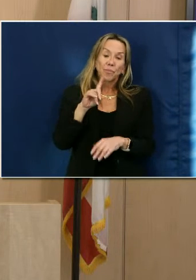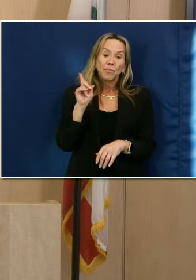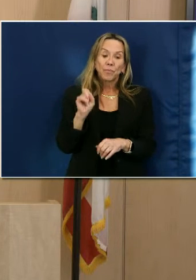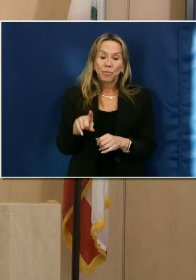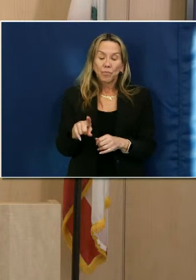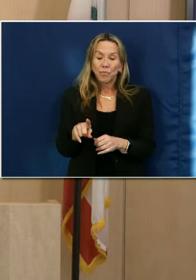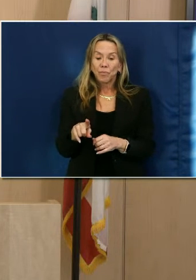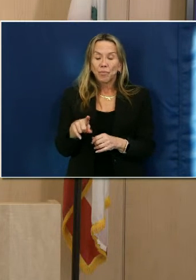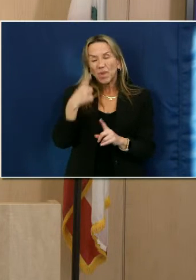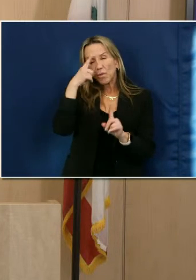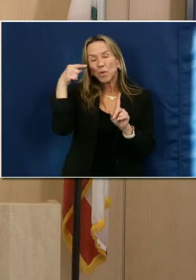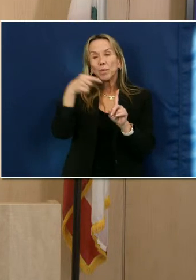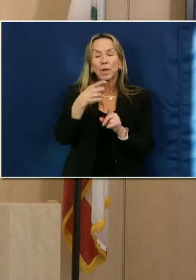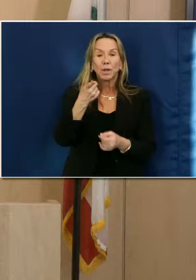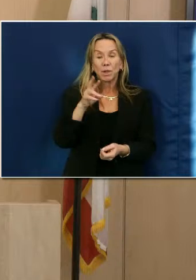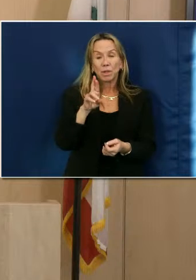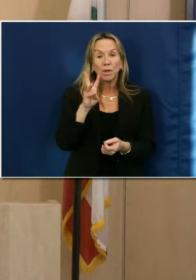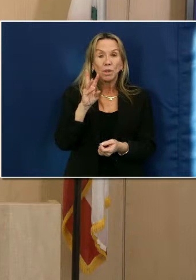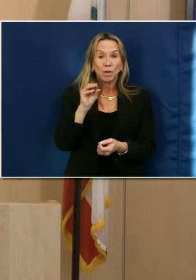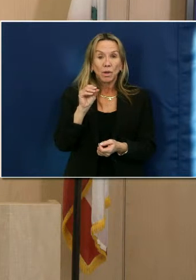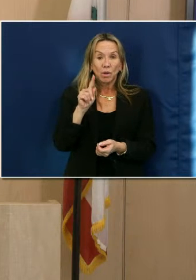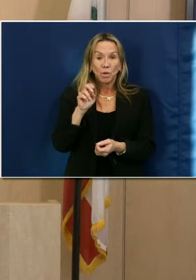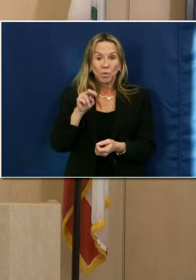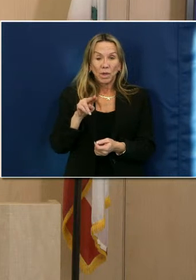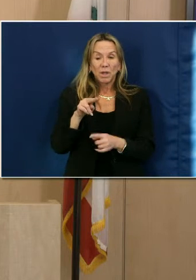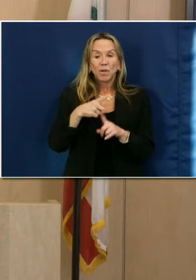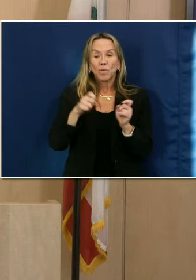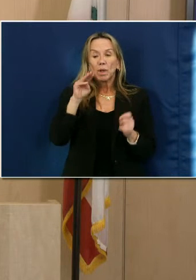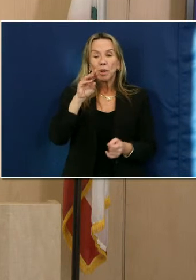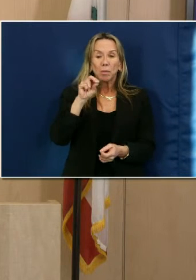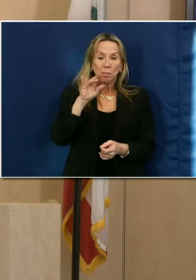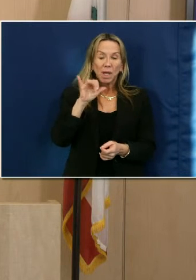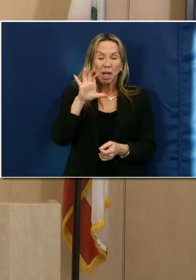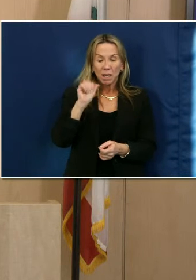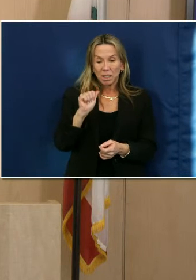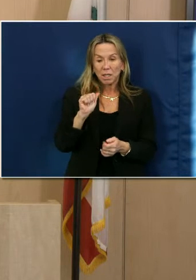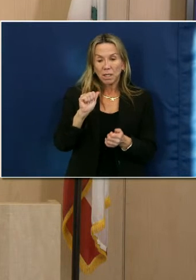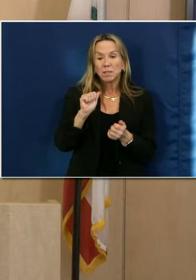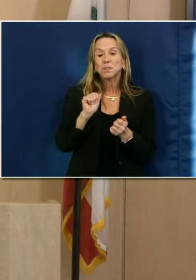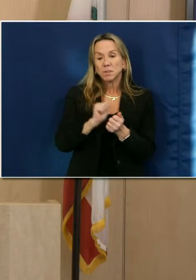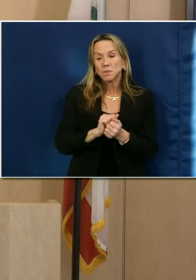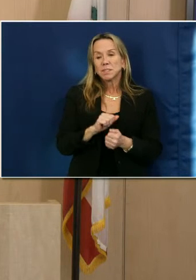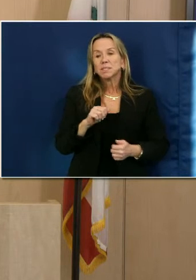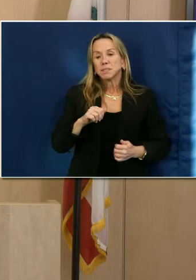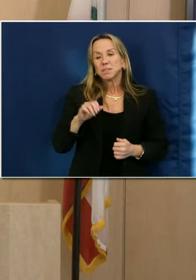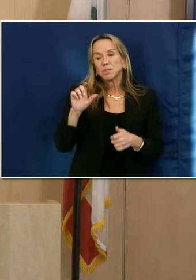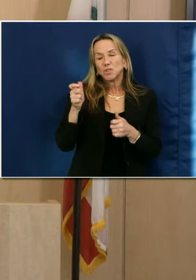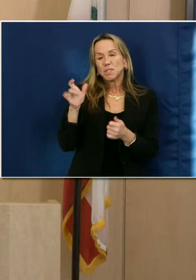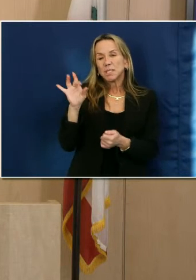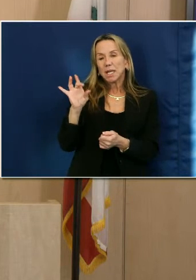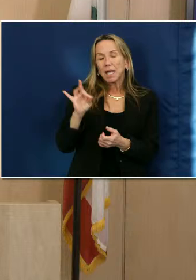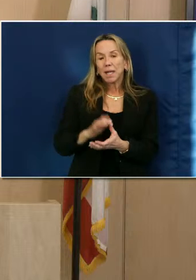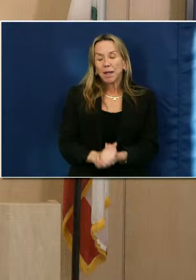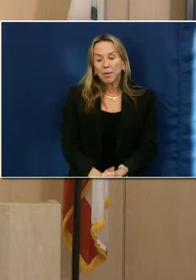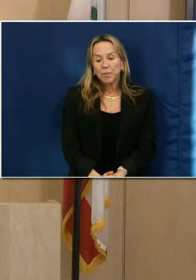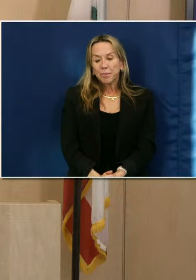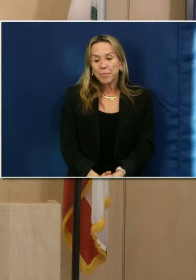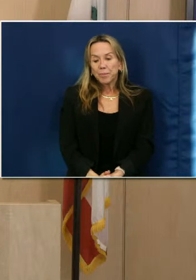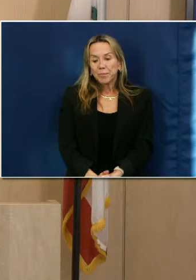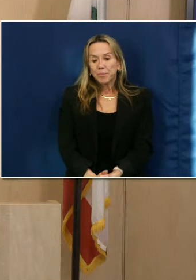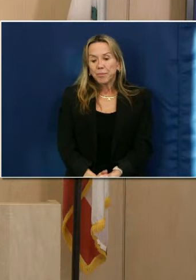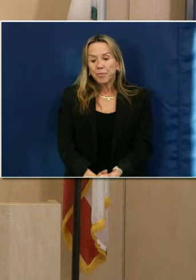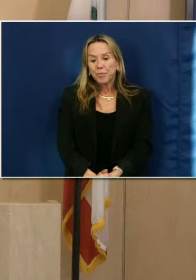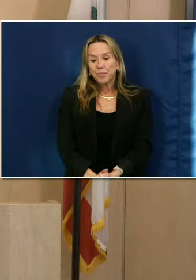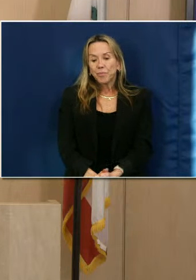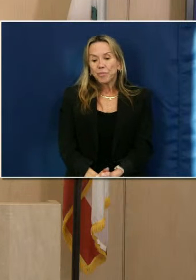you, Dr. Wooten. This is from LaMonica Peters with CBS 8. She asks, how is the county addressing